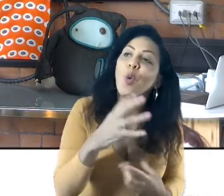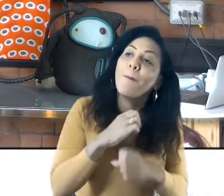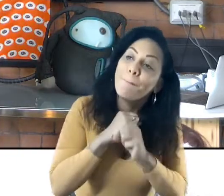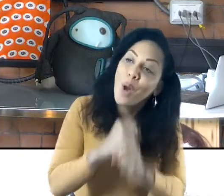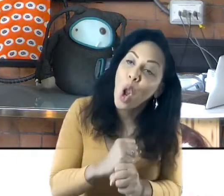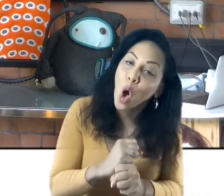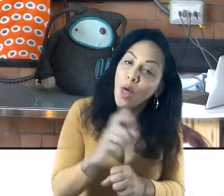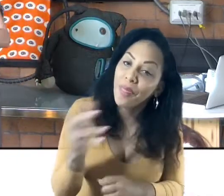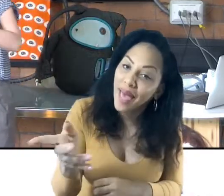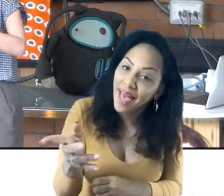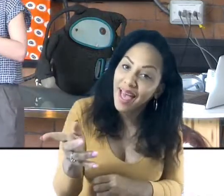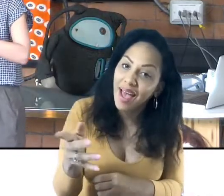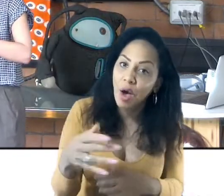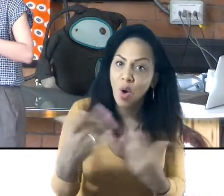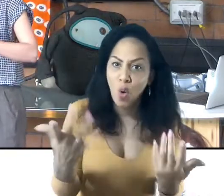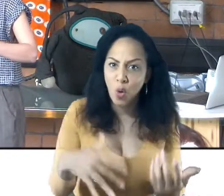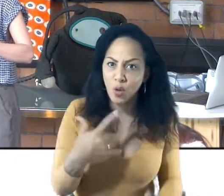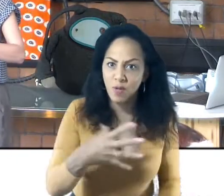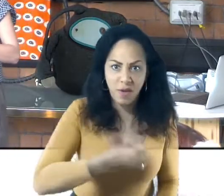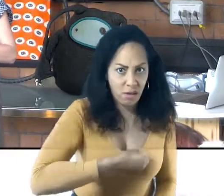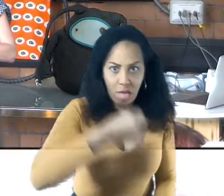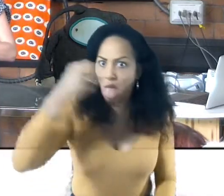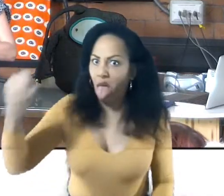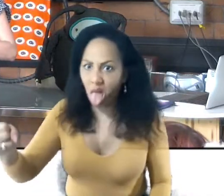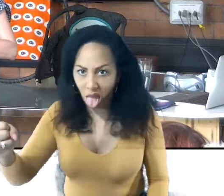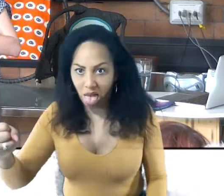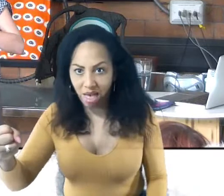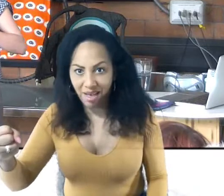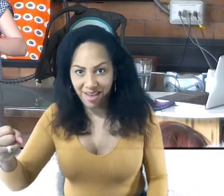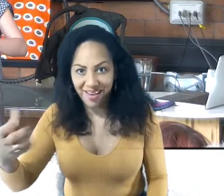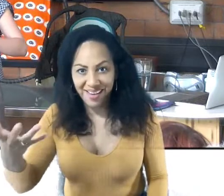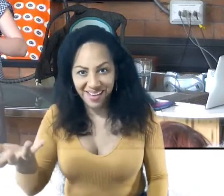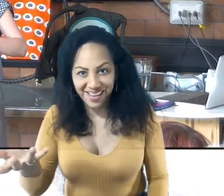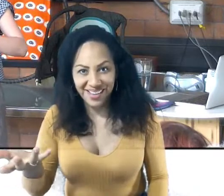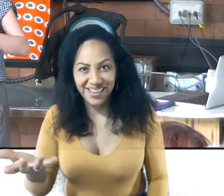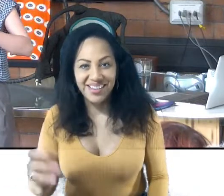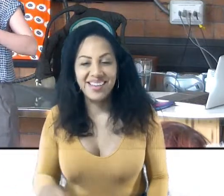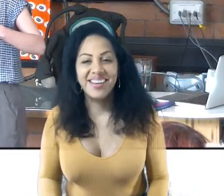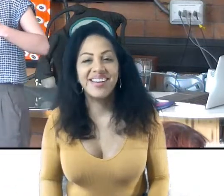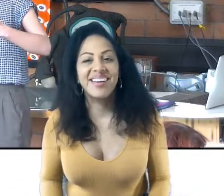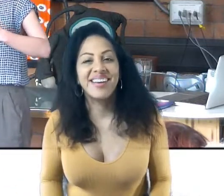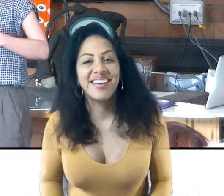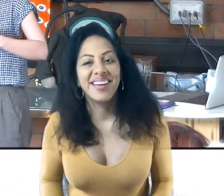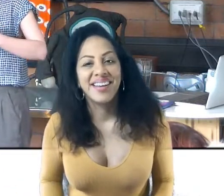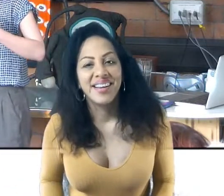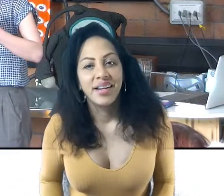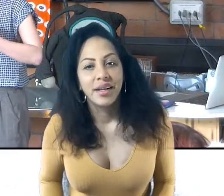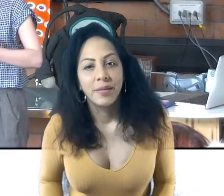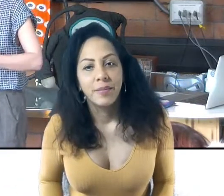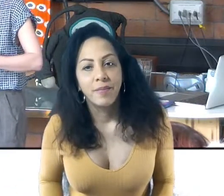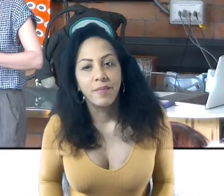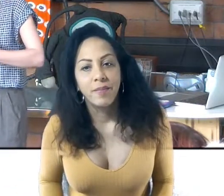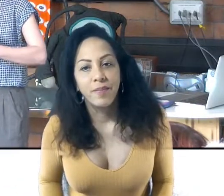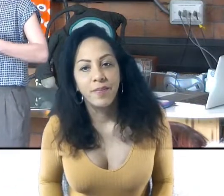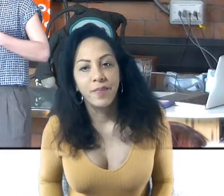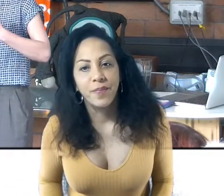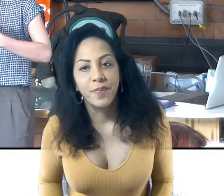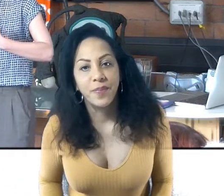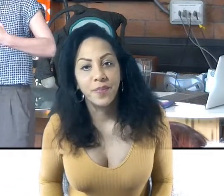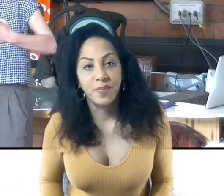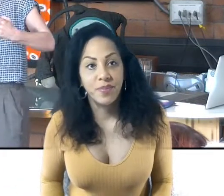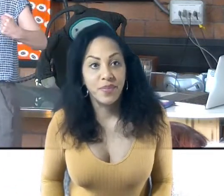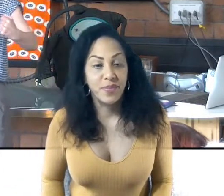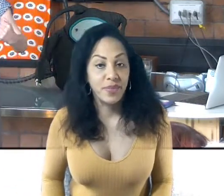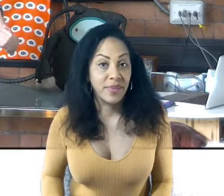removed from, but also, as I alluded to at the beginning, how even if you're in the same place, a